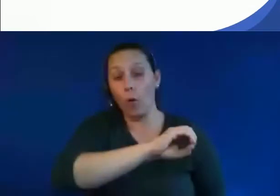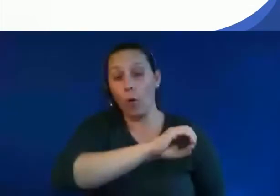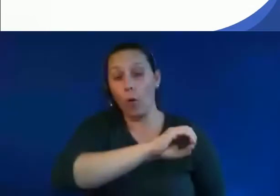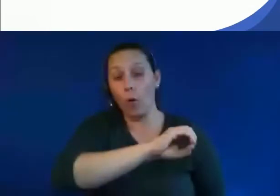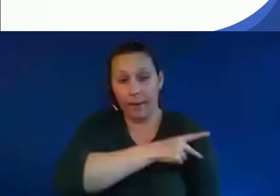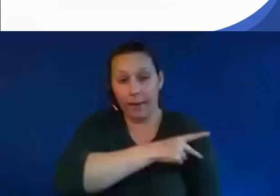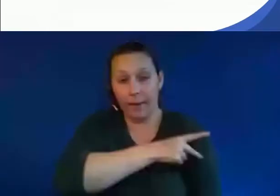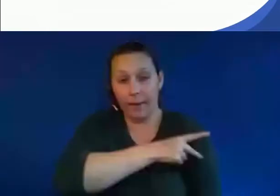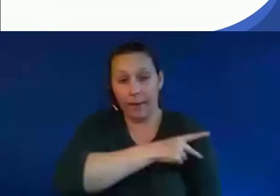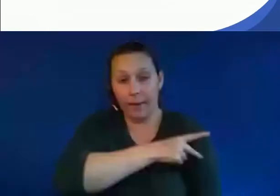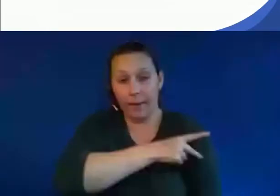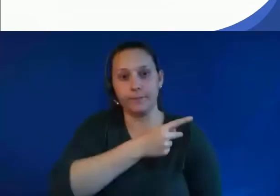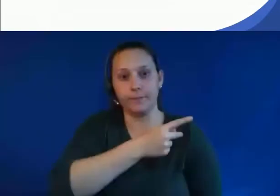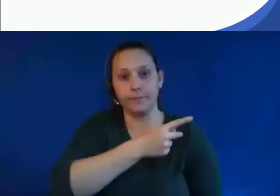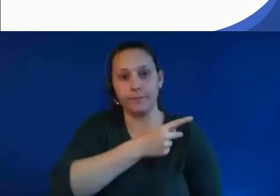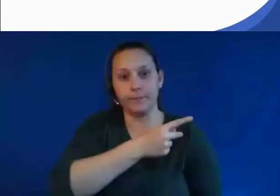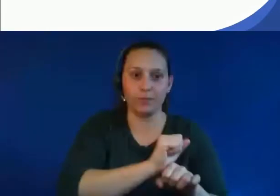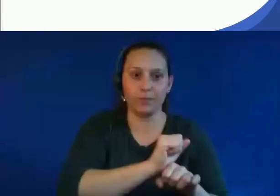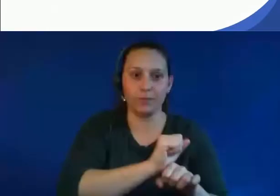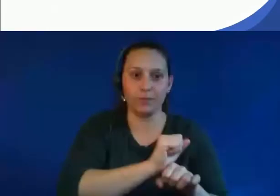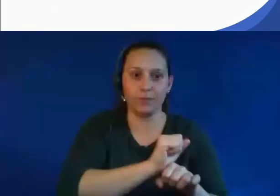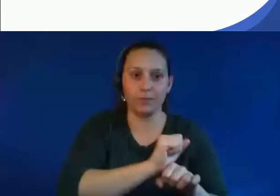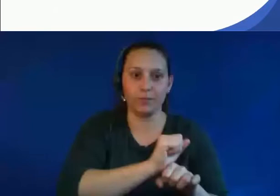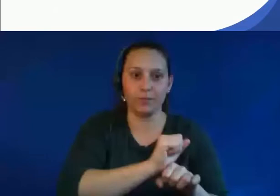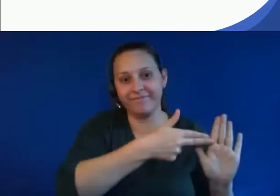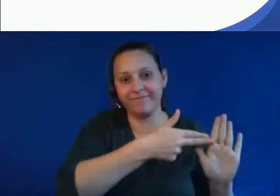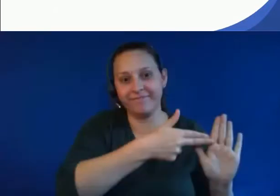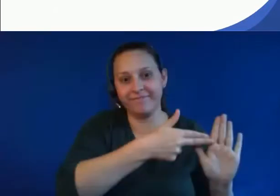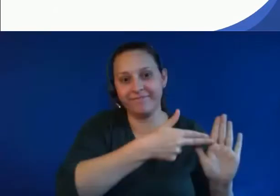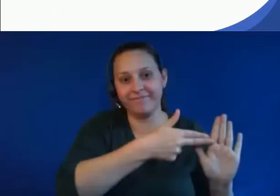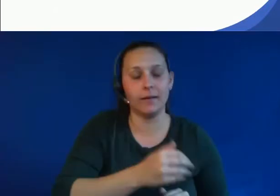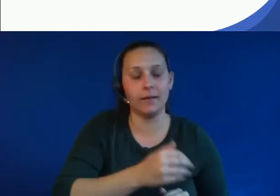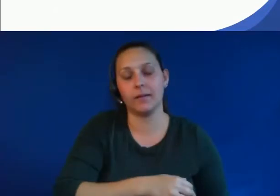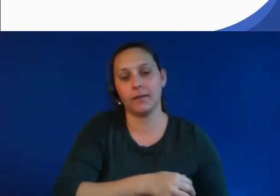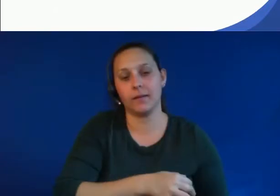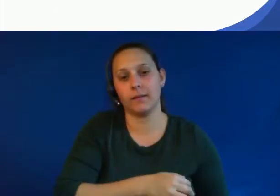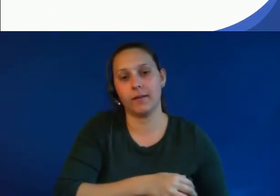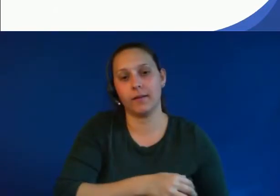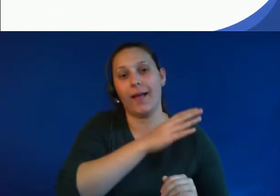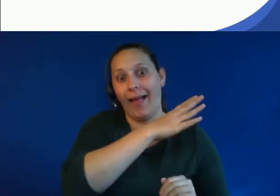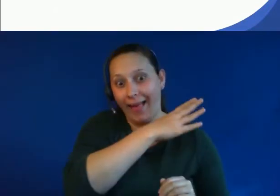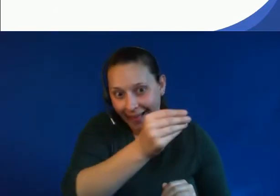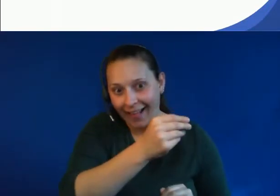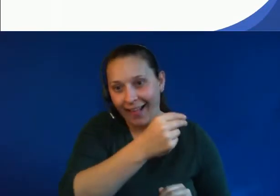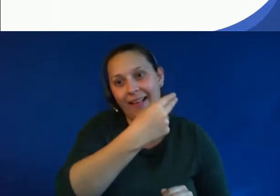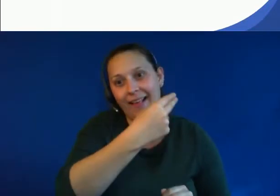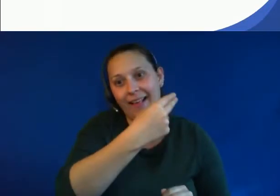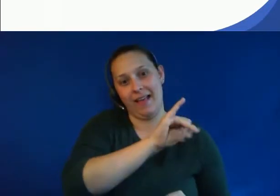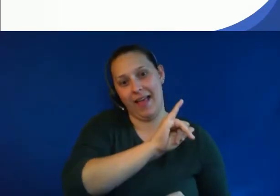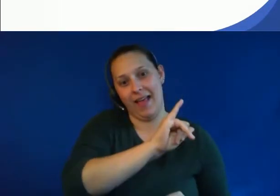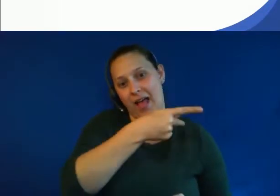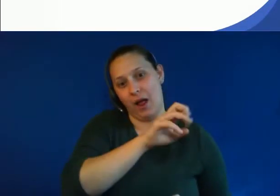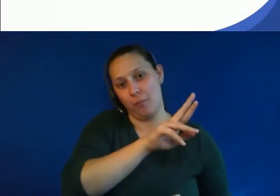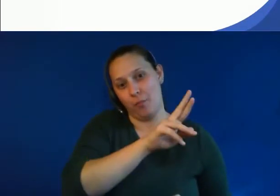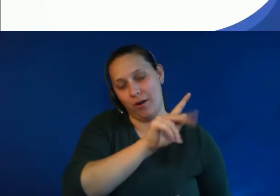have diabetes, and a good chunk of those also have hypertension. And so again,